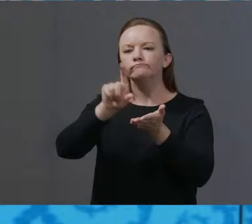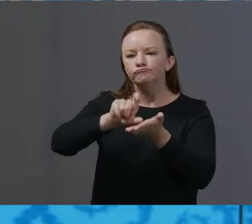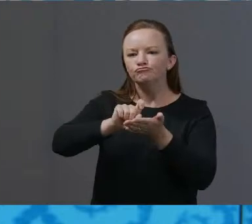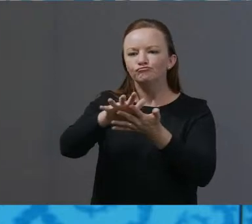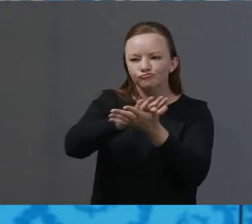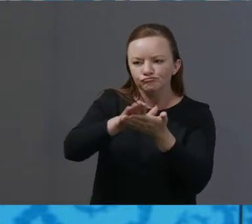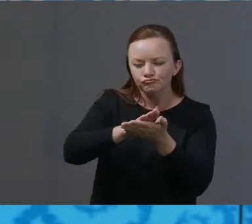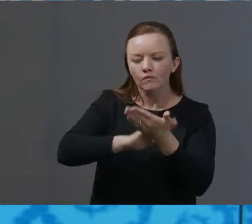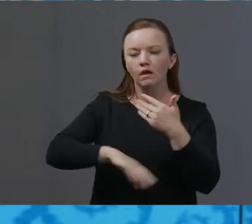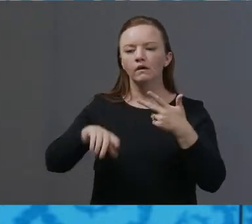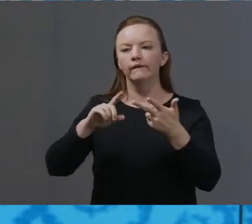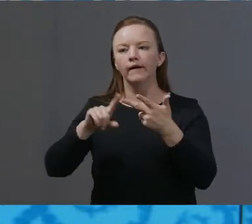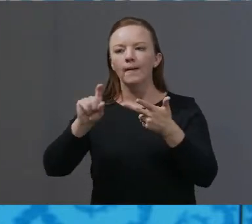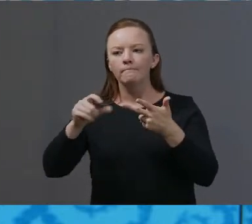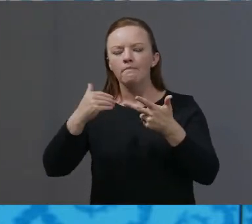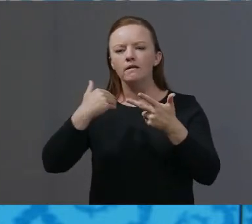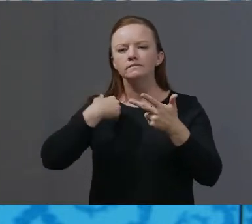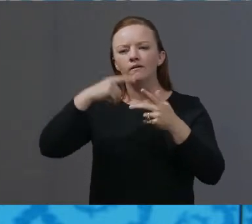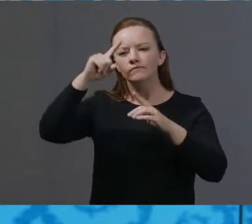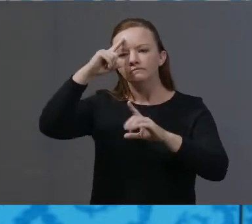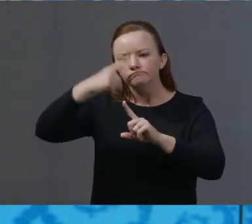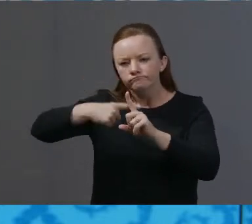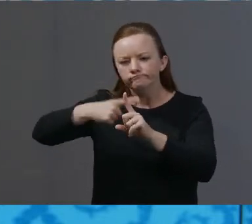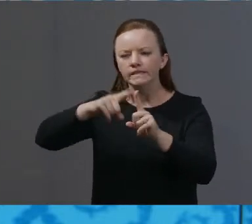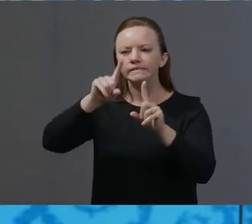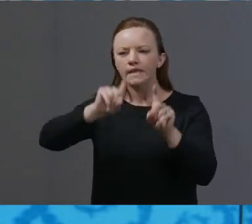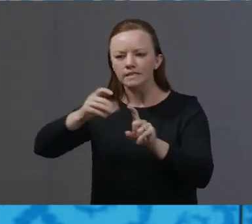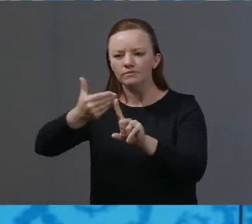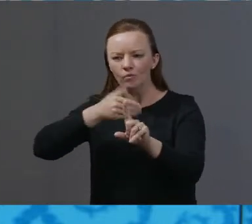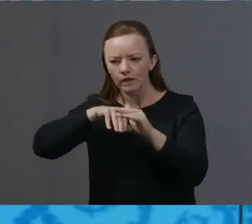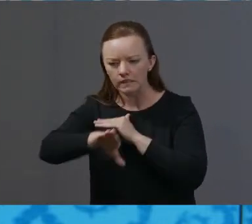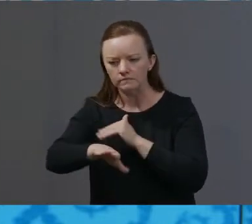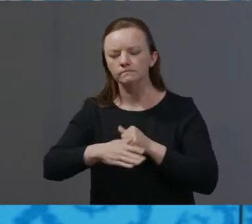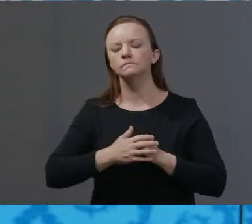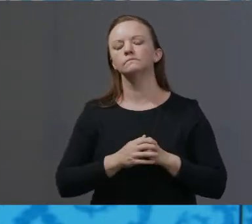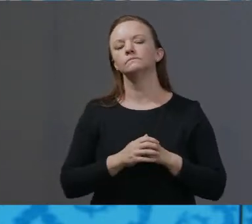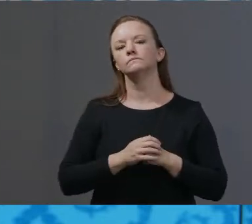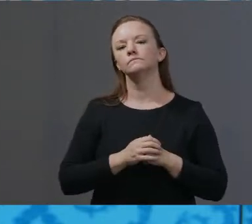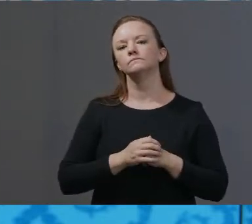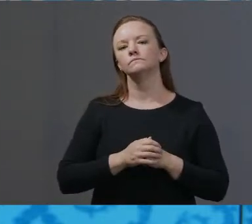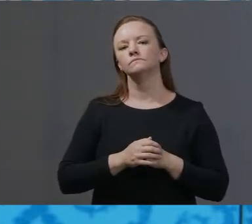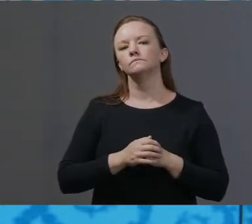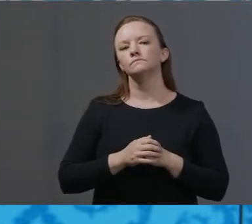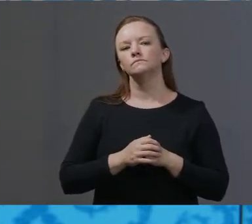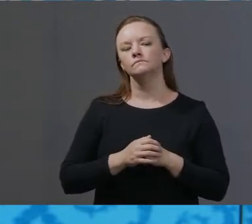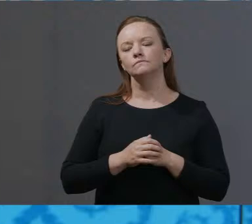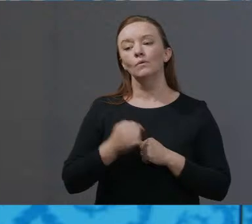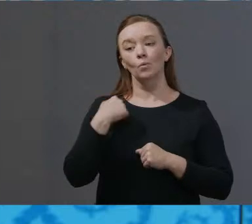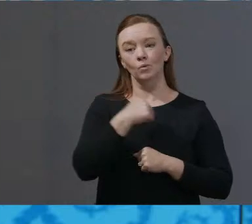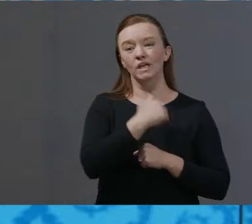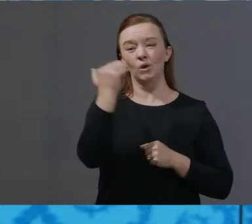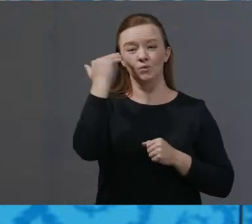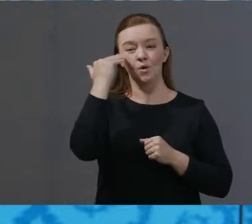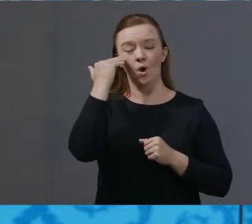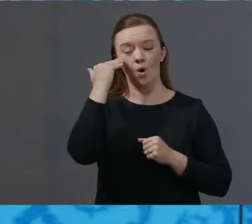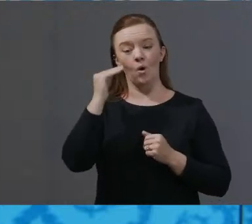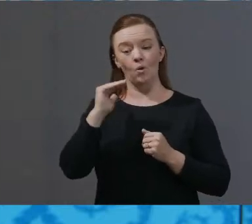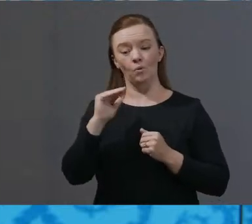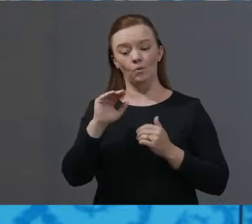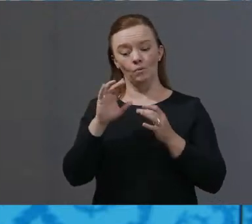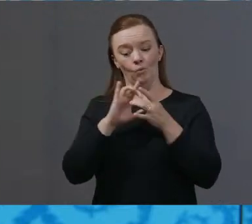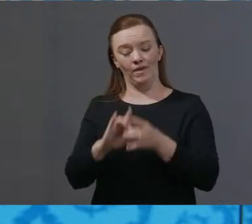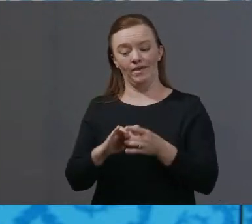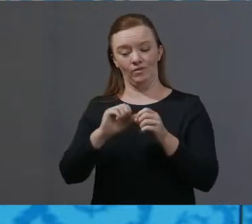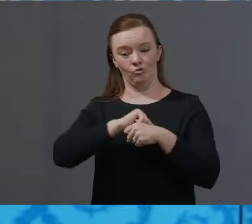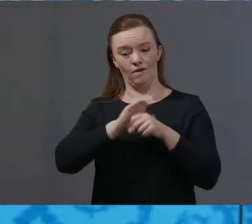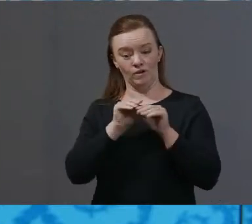What we know in terms of transmission is outdoors is preferable to